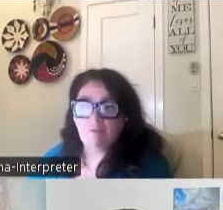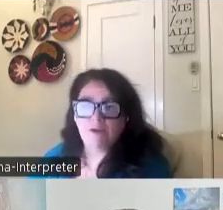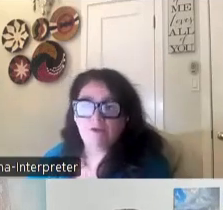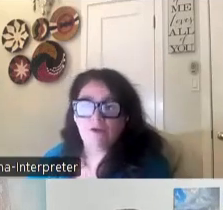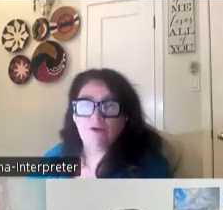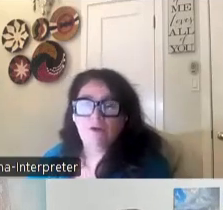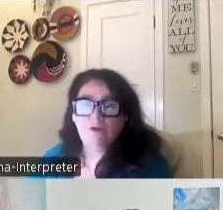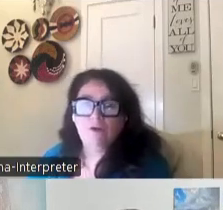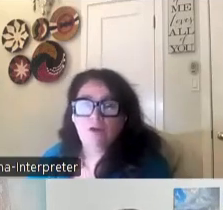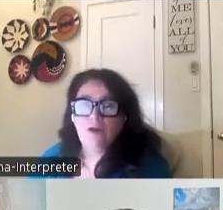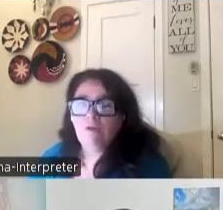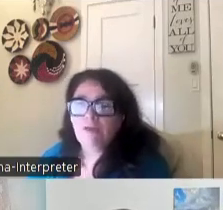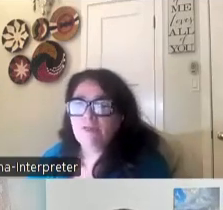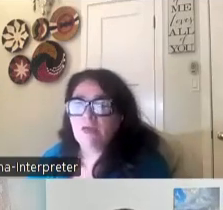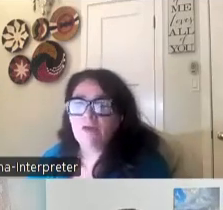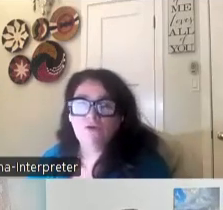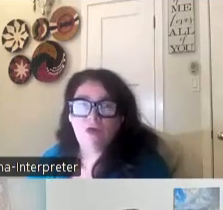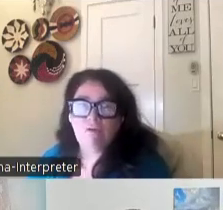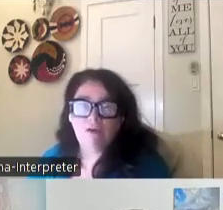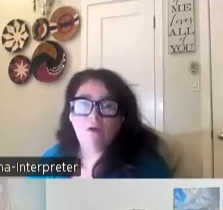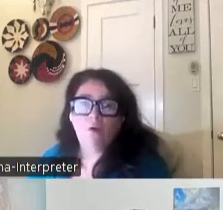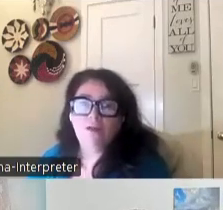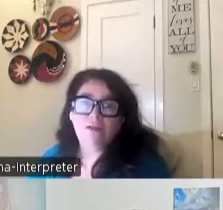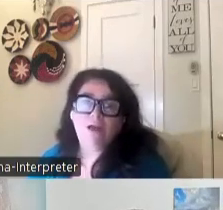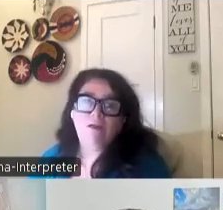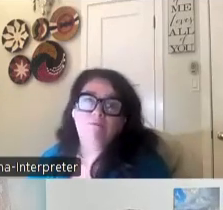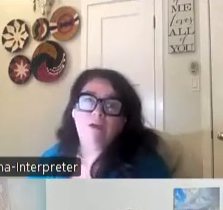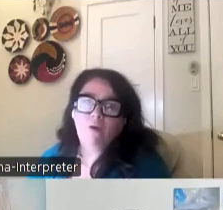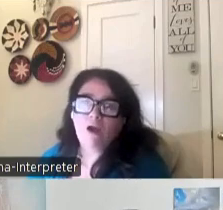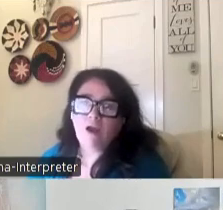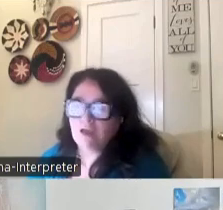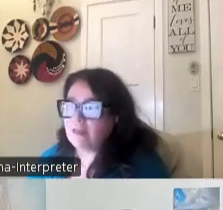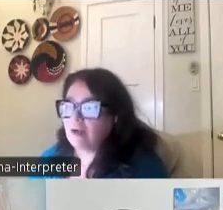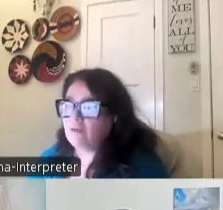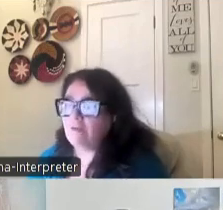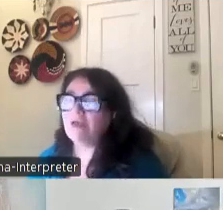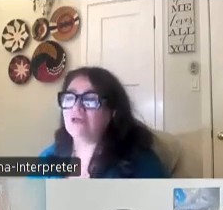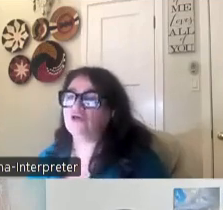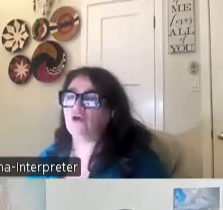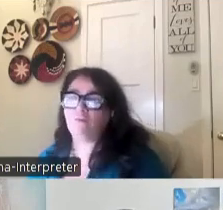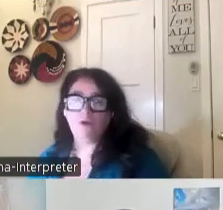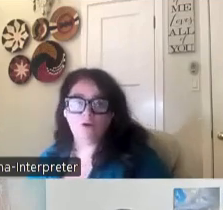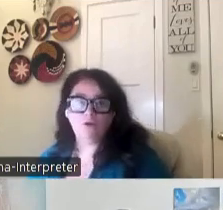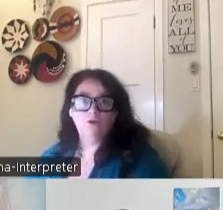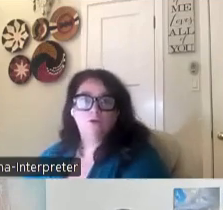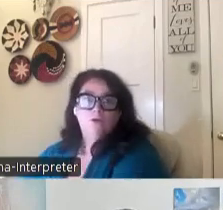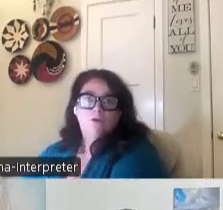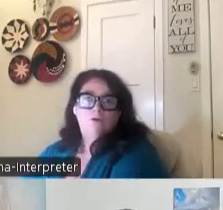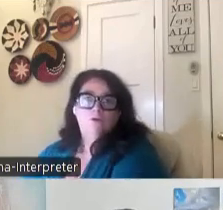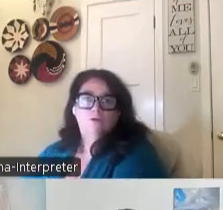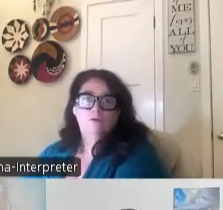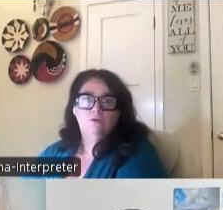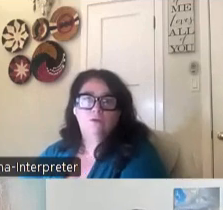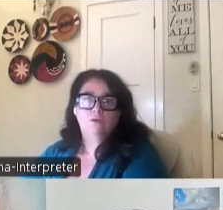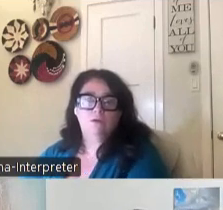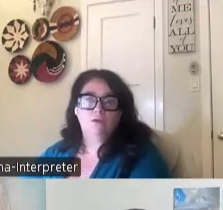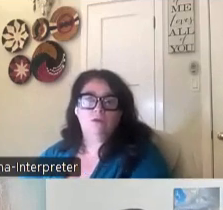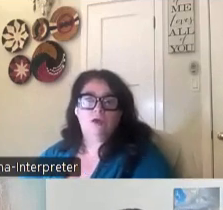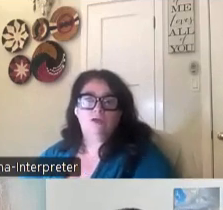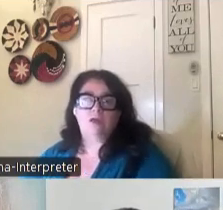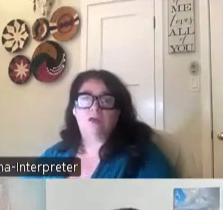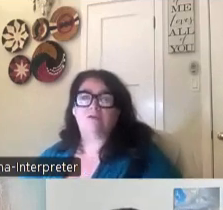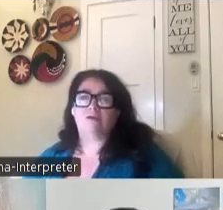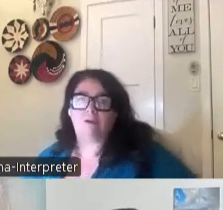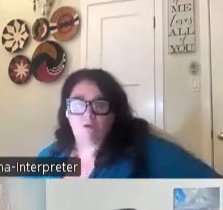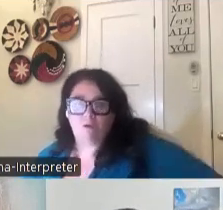much water is left once it's rained and once evaporation has come along and done its thing subsequently. So in other words, plants know how much